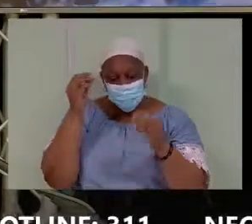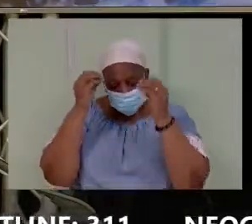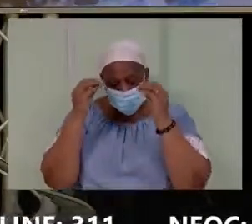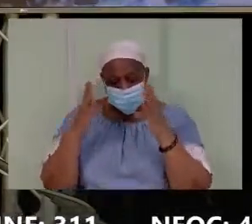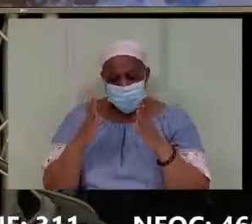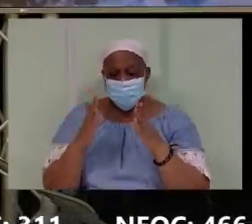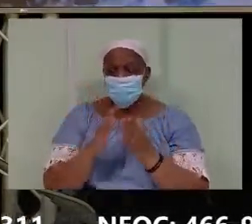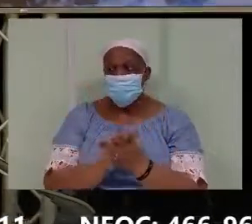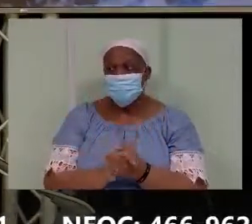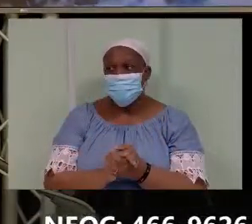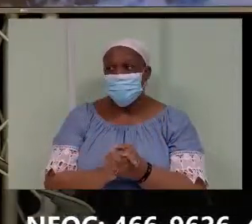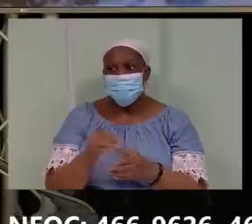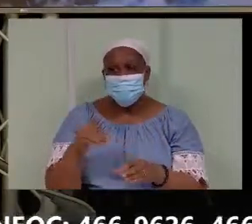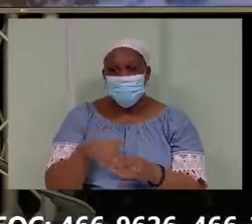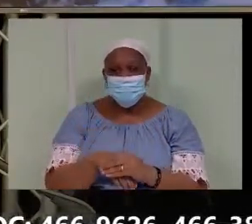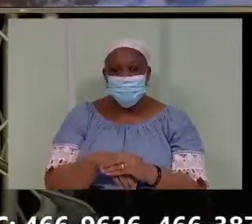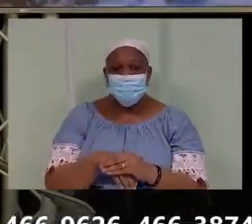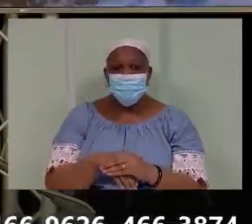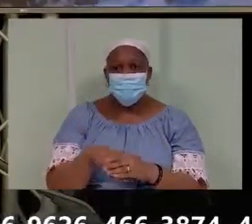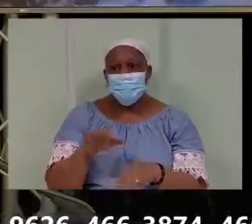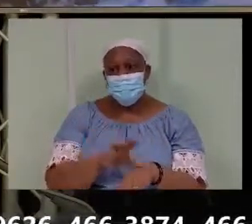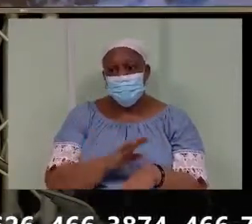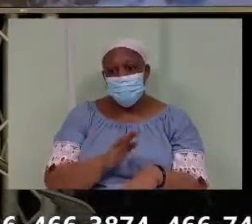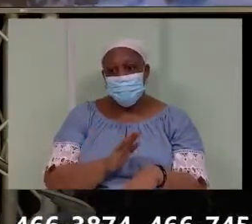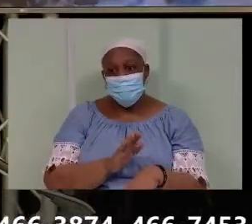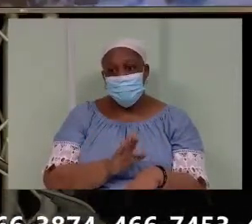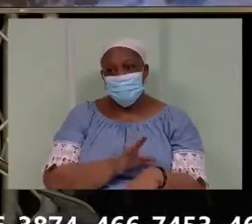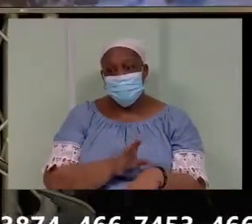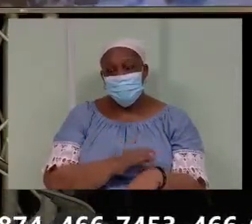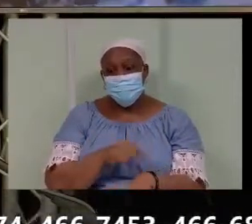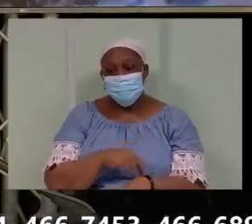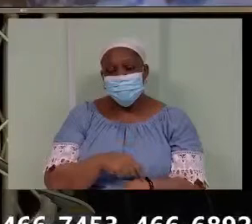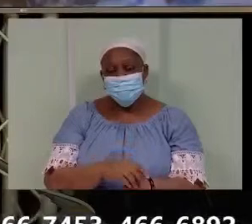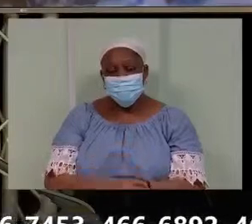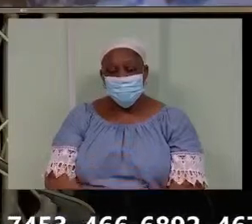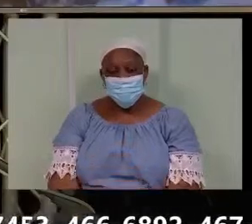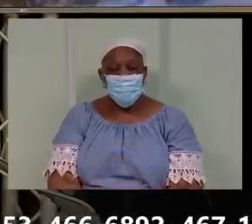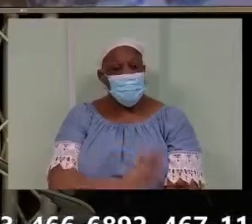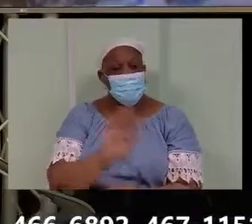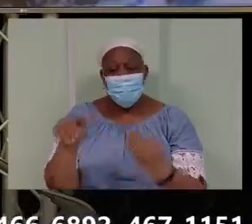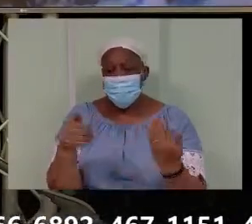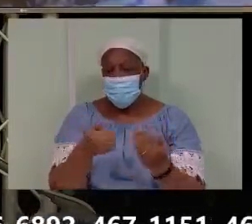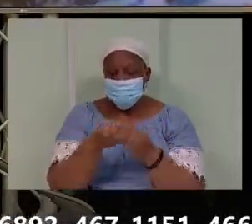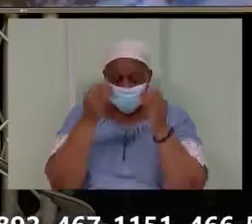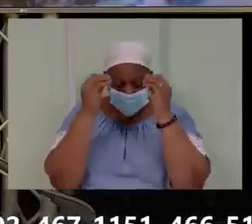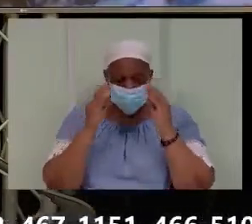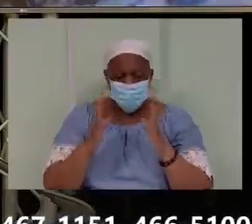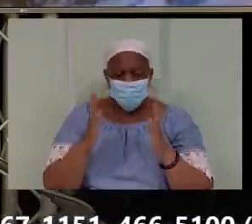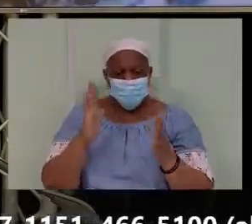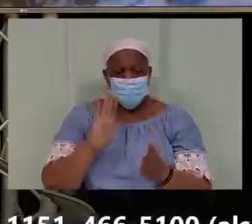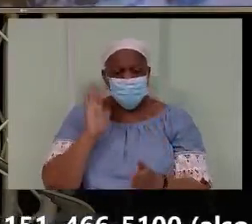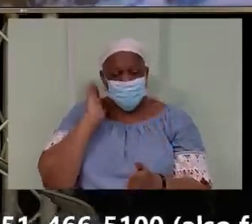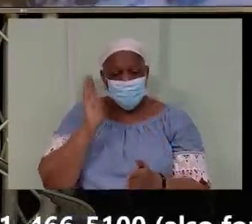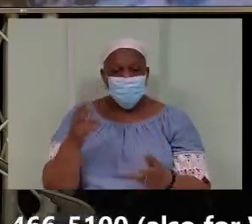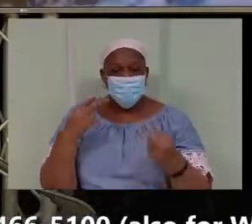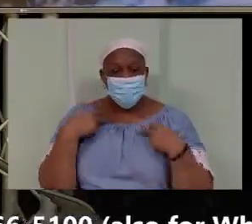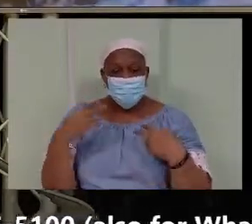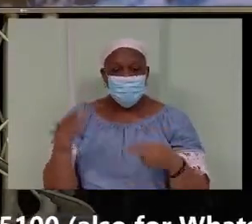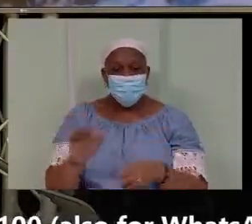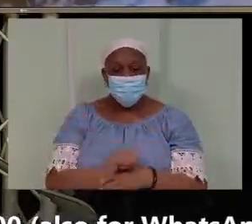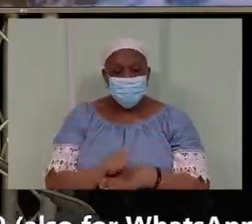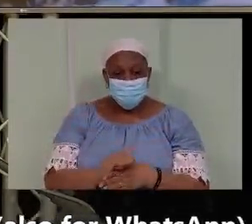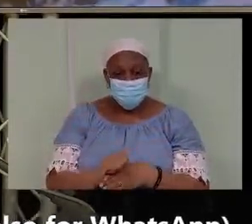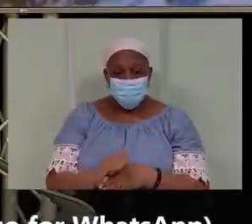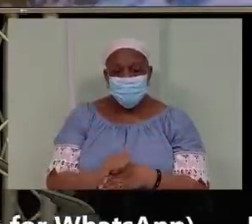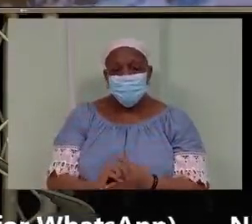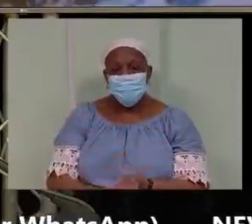in the virtual environment. All teachers would be engaged in this training, and the specific information